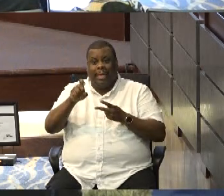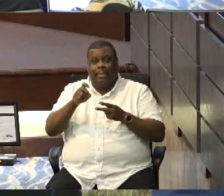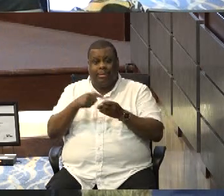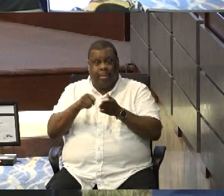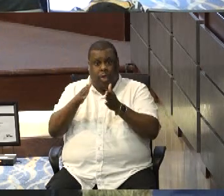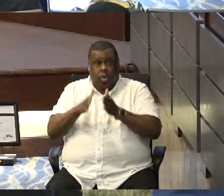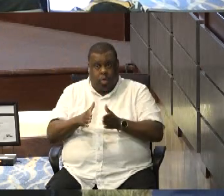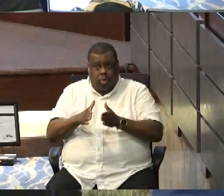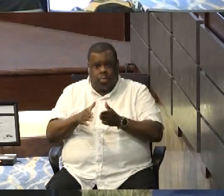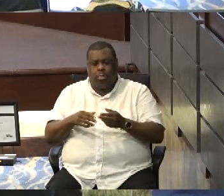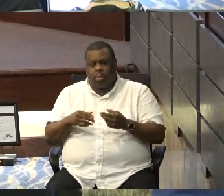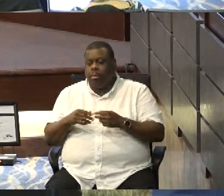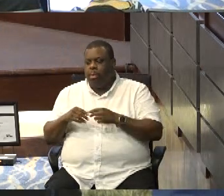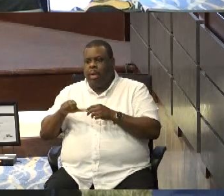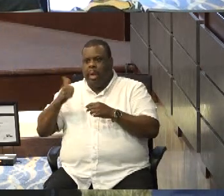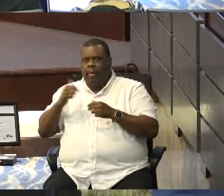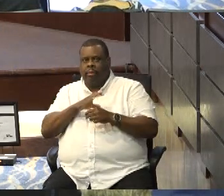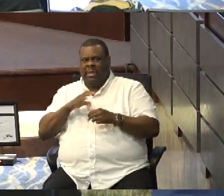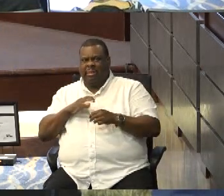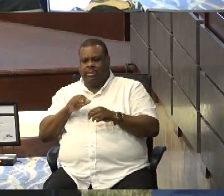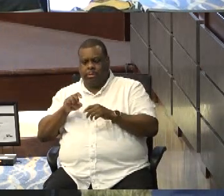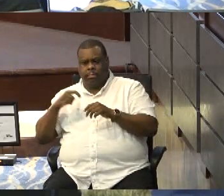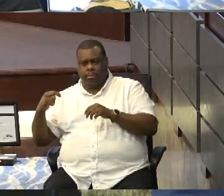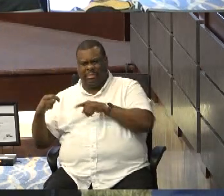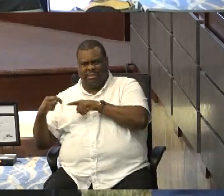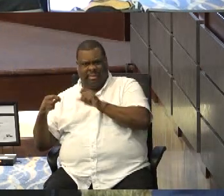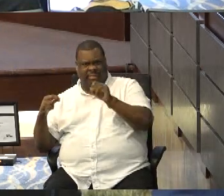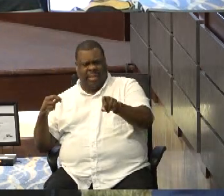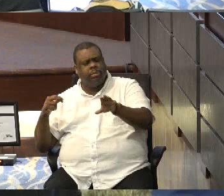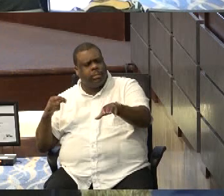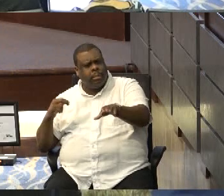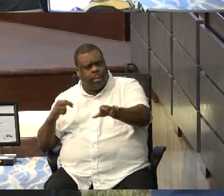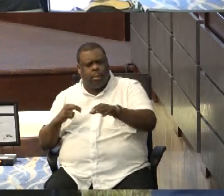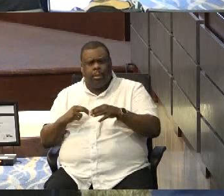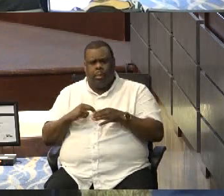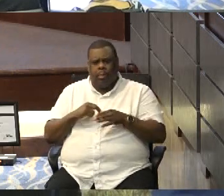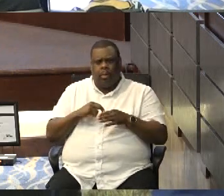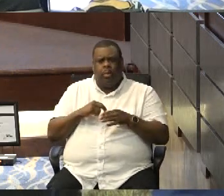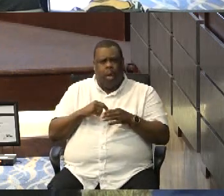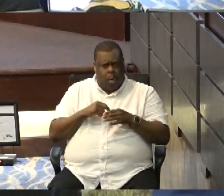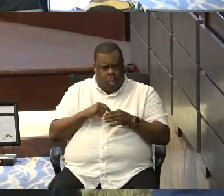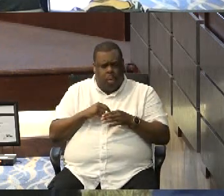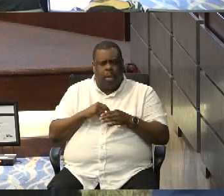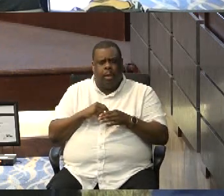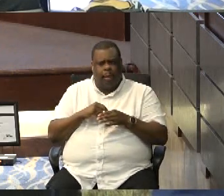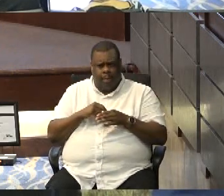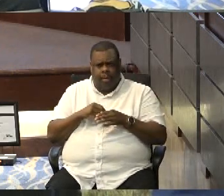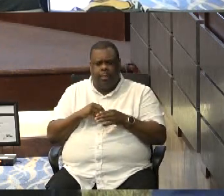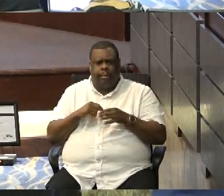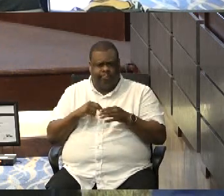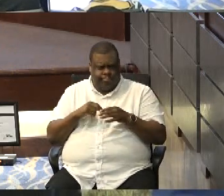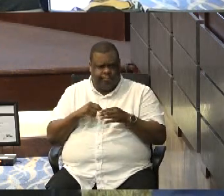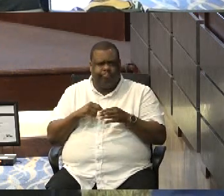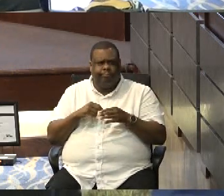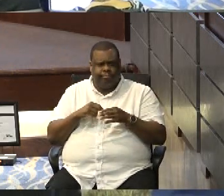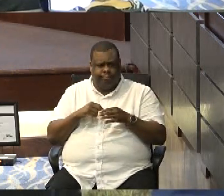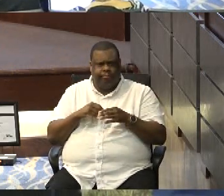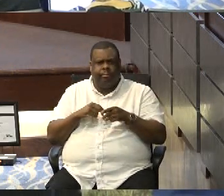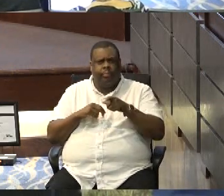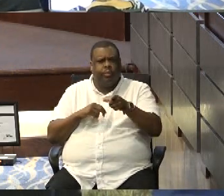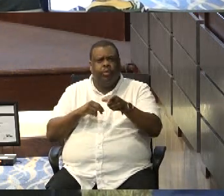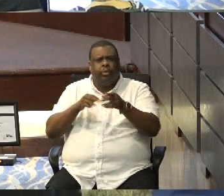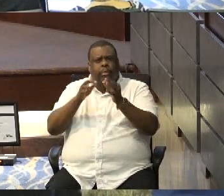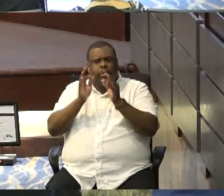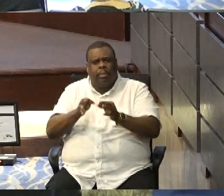Thank you. The only question I had, the alternatives sorry, that were Councilwoman. listed were, just so, a comparative analysis, so that you've decided on the